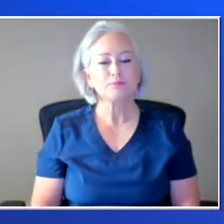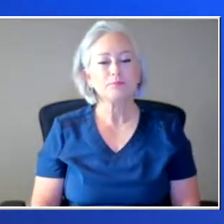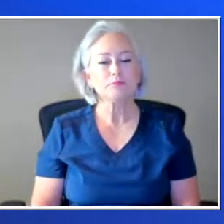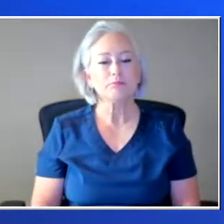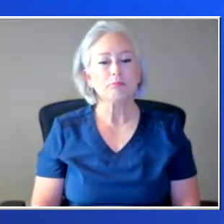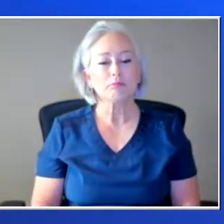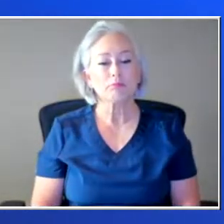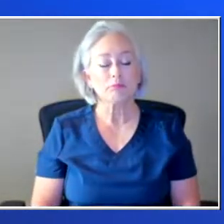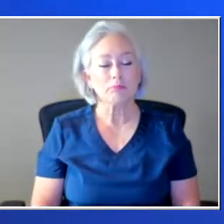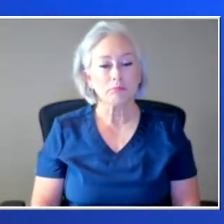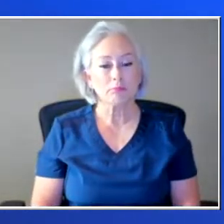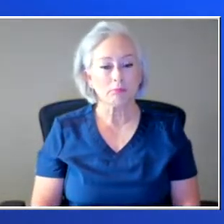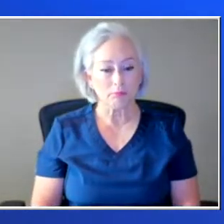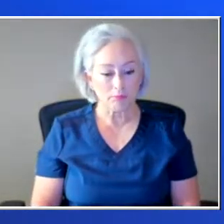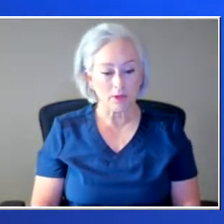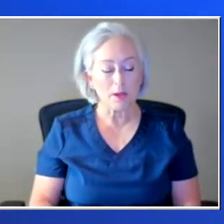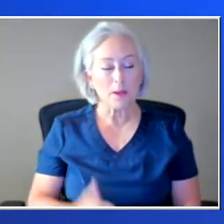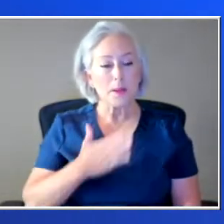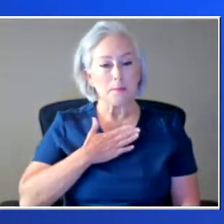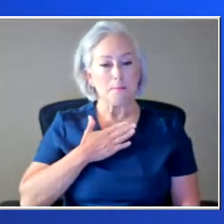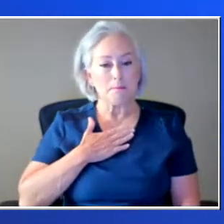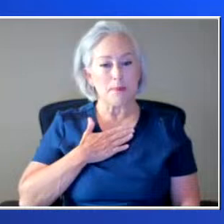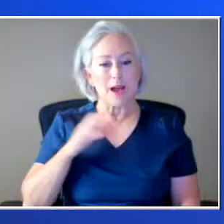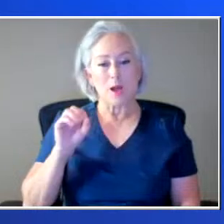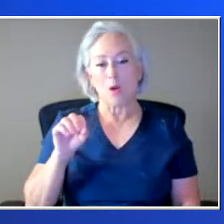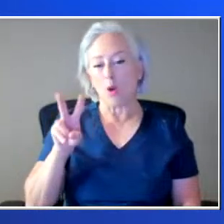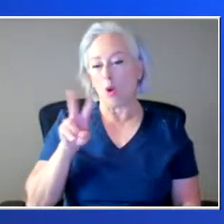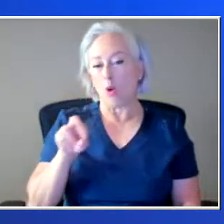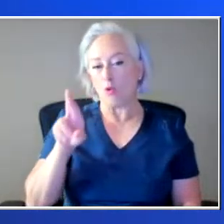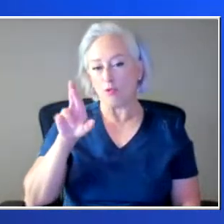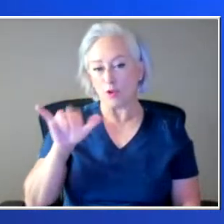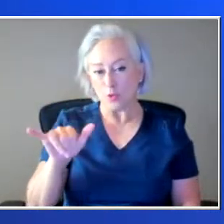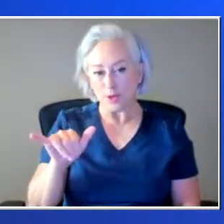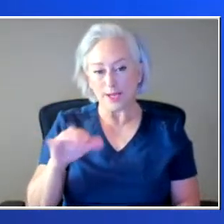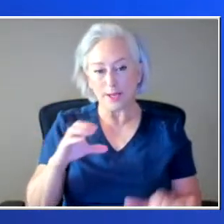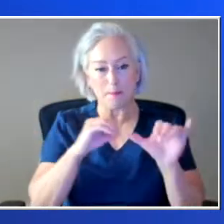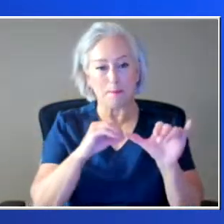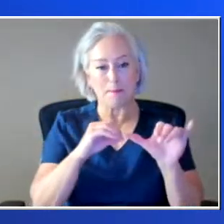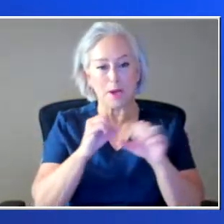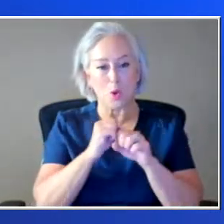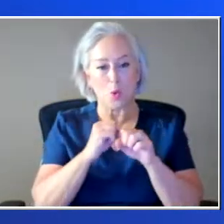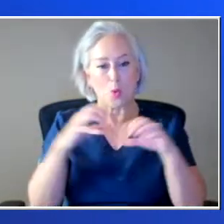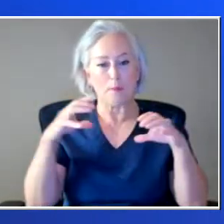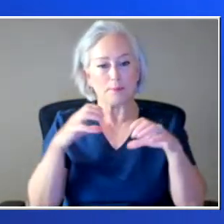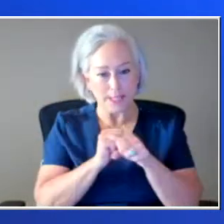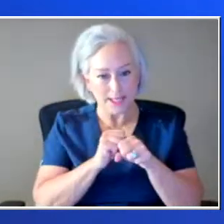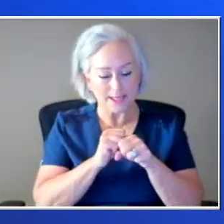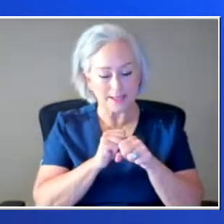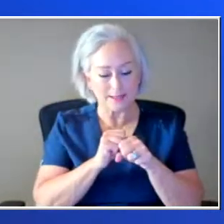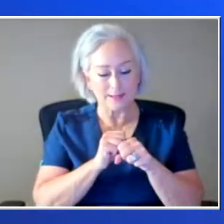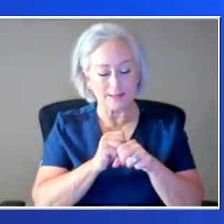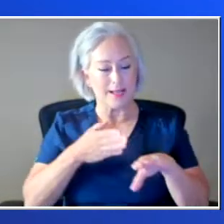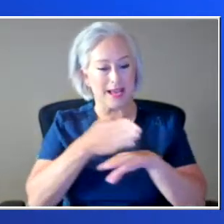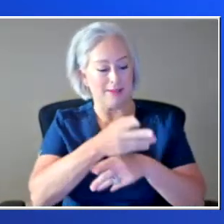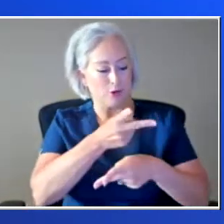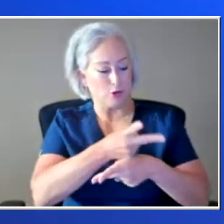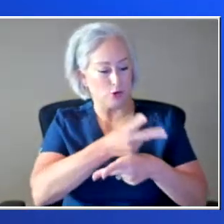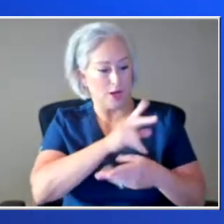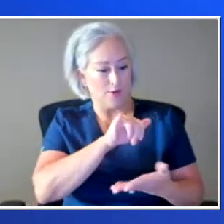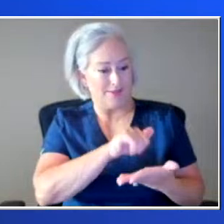my ovary had erupted. And then after they took care of that, they referred me